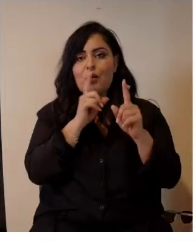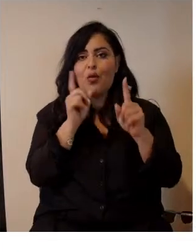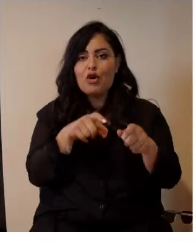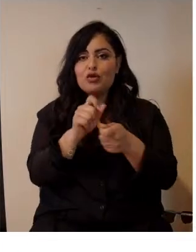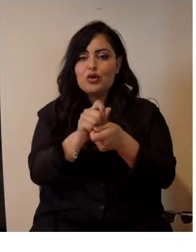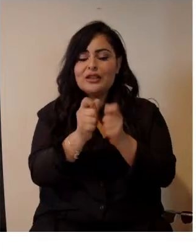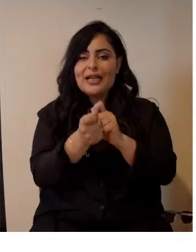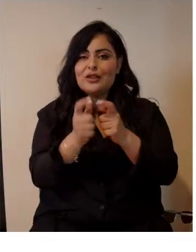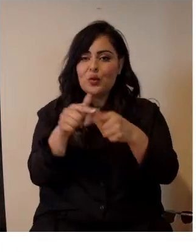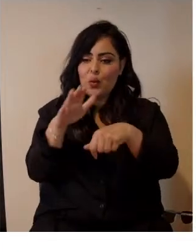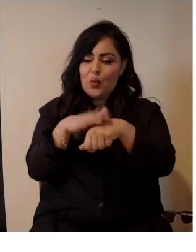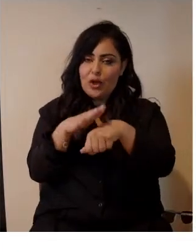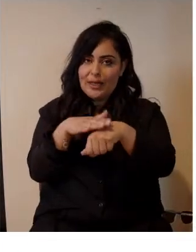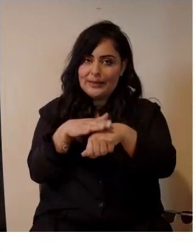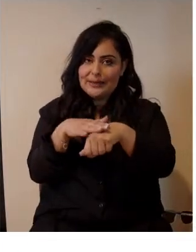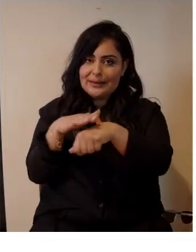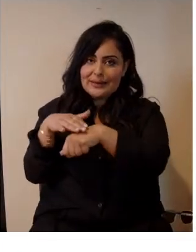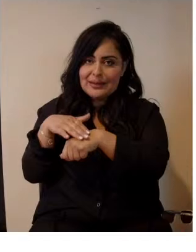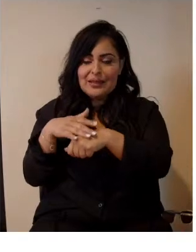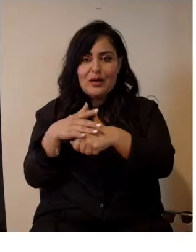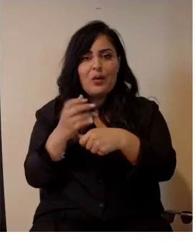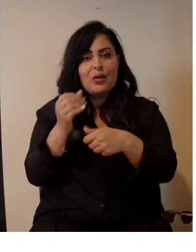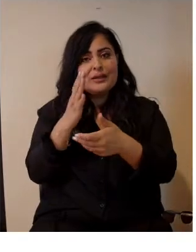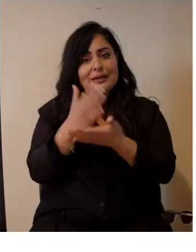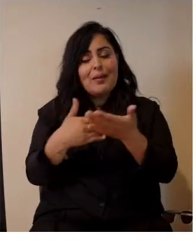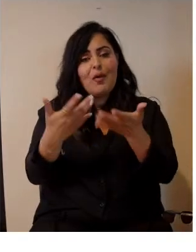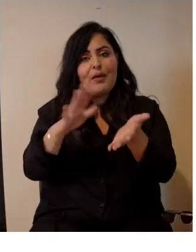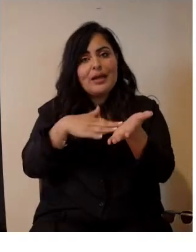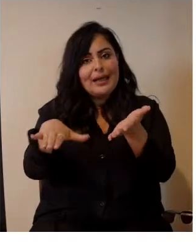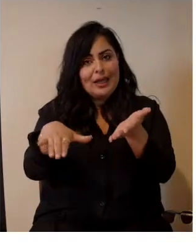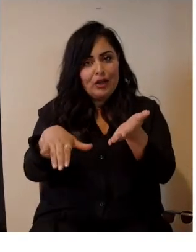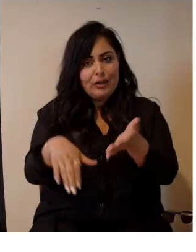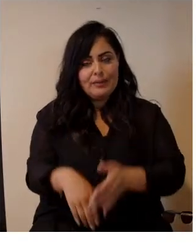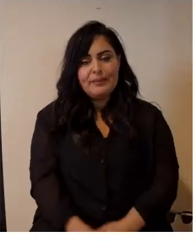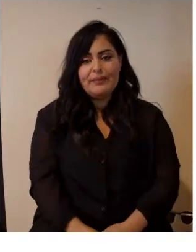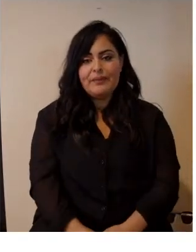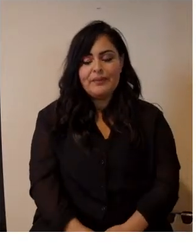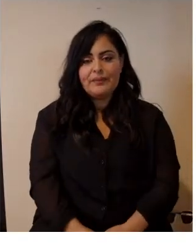orders to a warning, and warnings have been cleared. So a